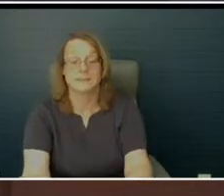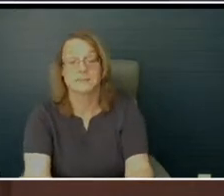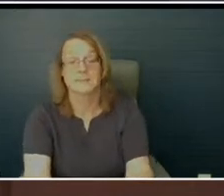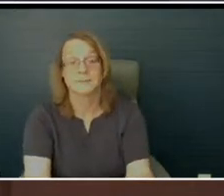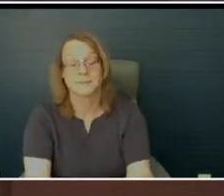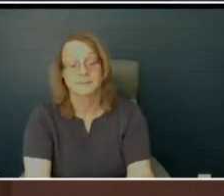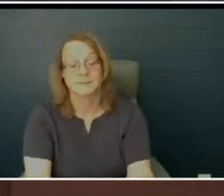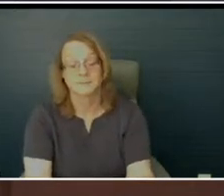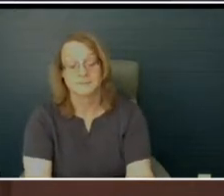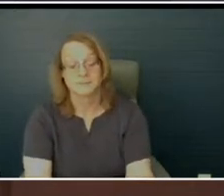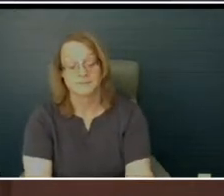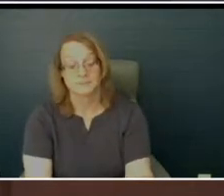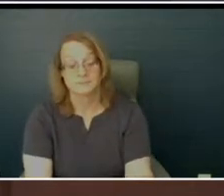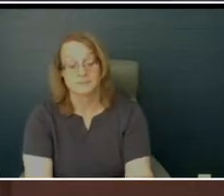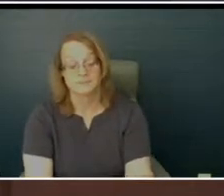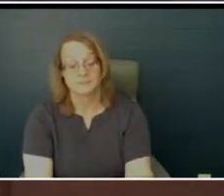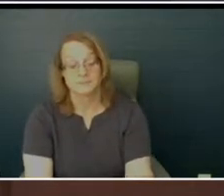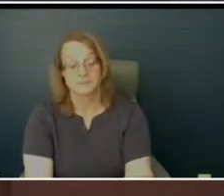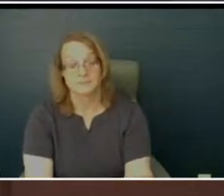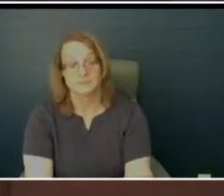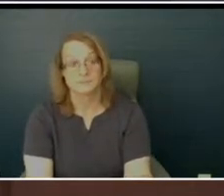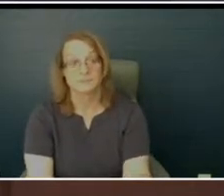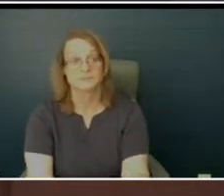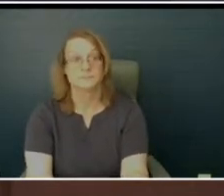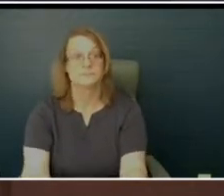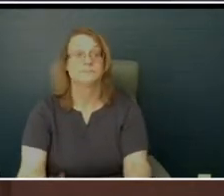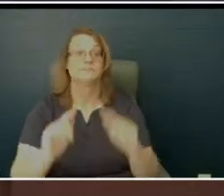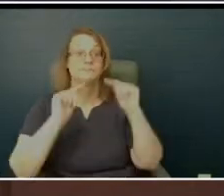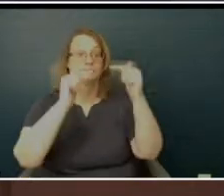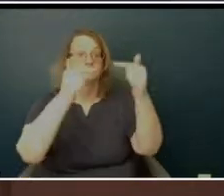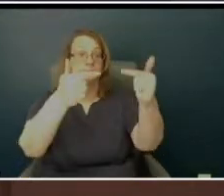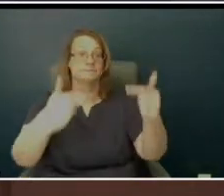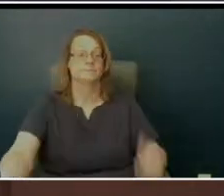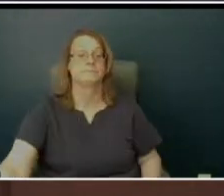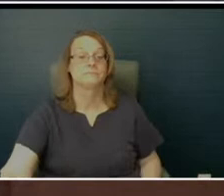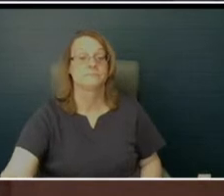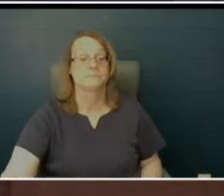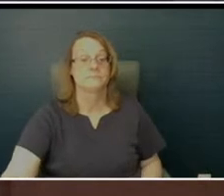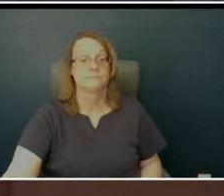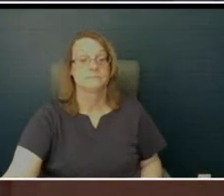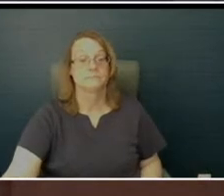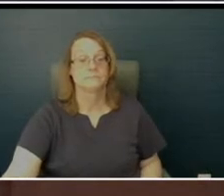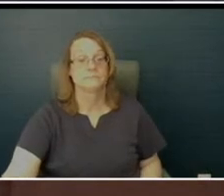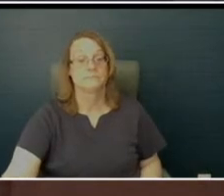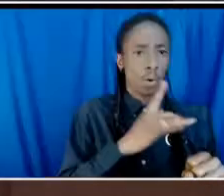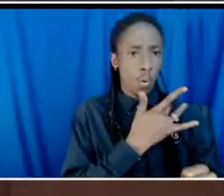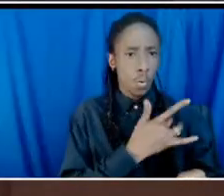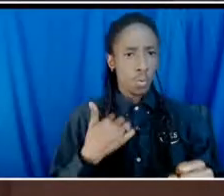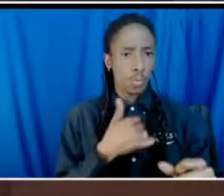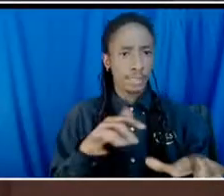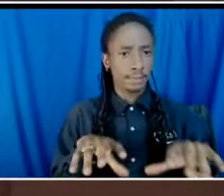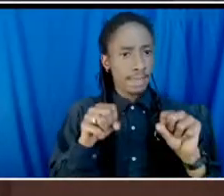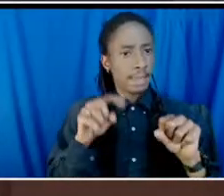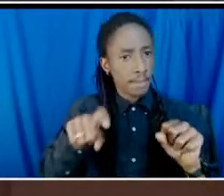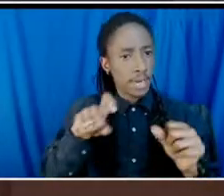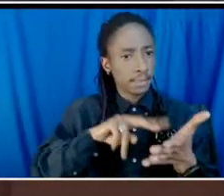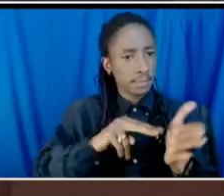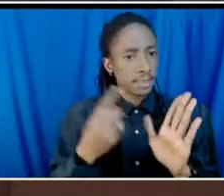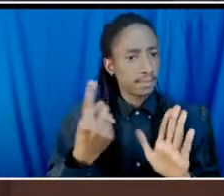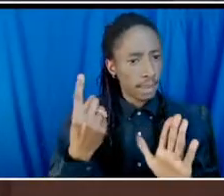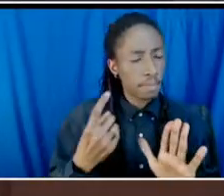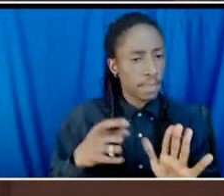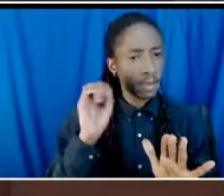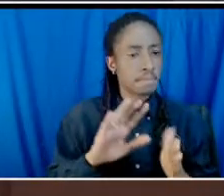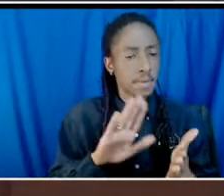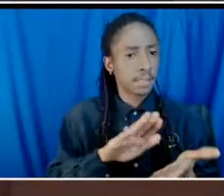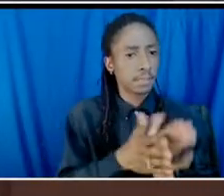mean something. It has to cut to the core of who we are and be the driving force of